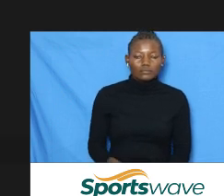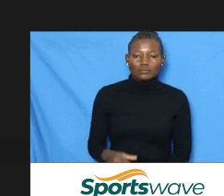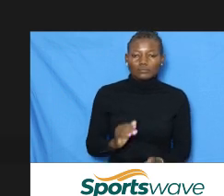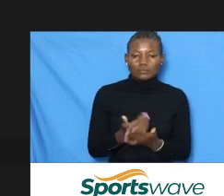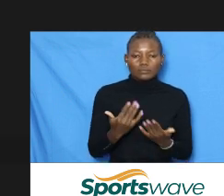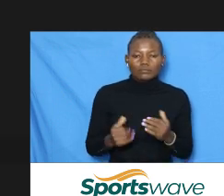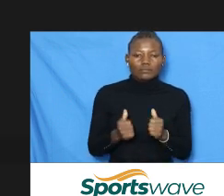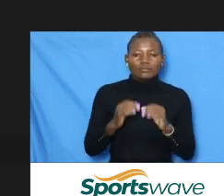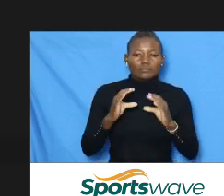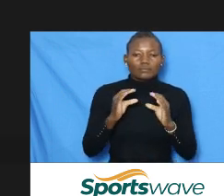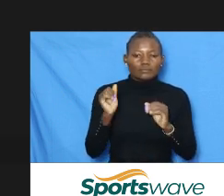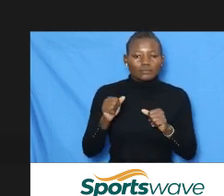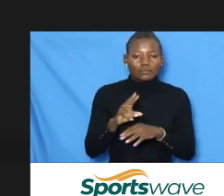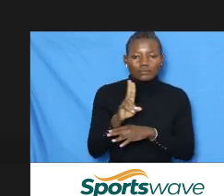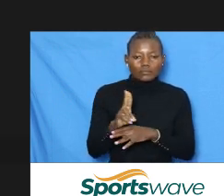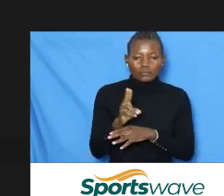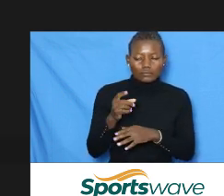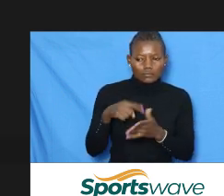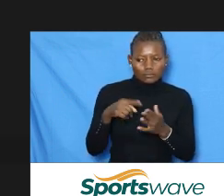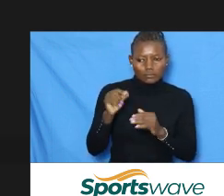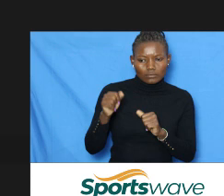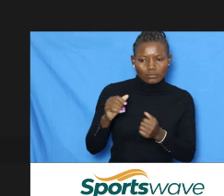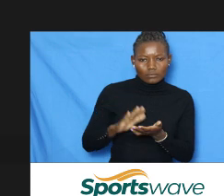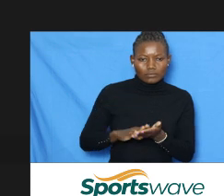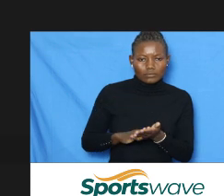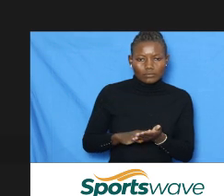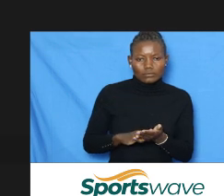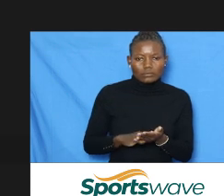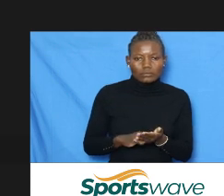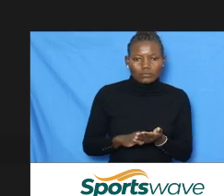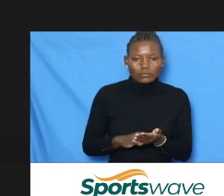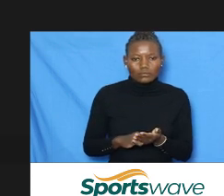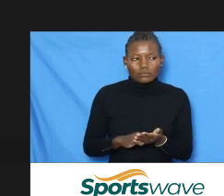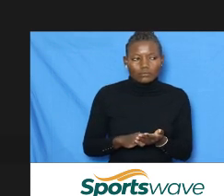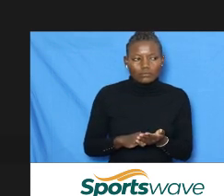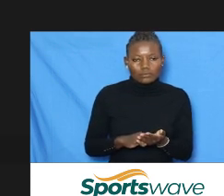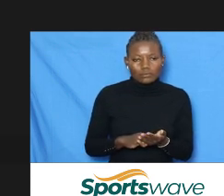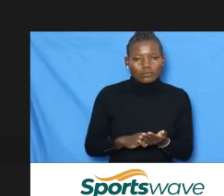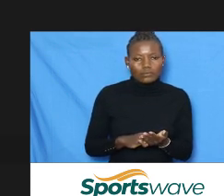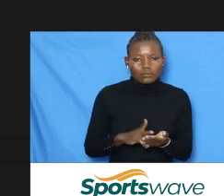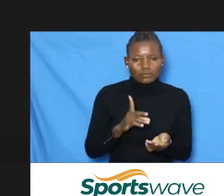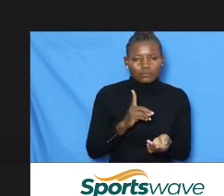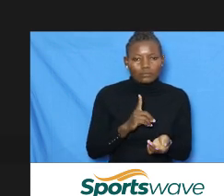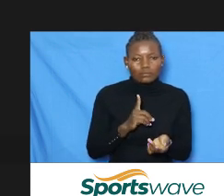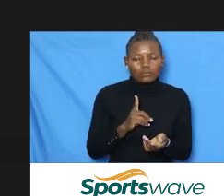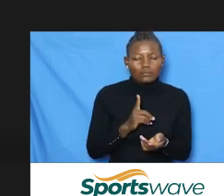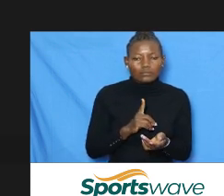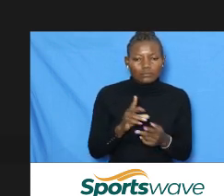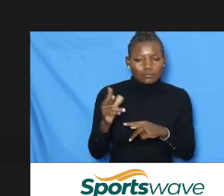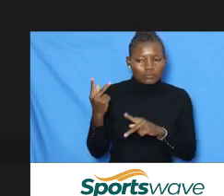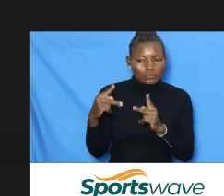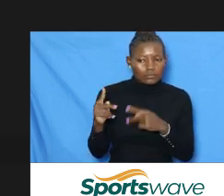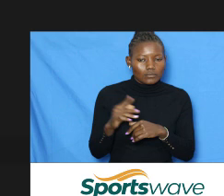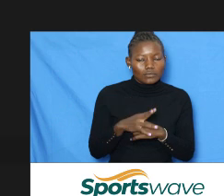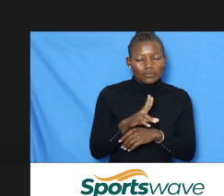can utilize, or would you recommend a mental health specialist to administer those? I'm not